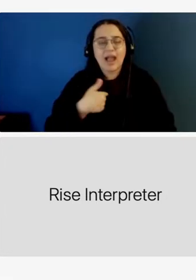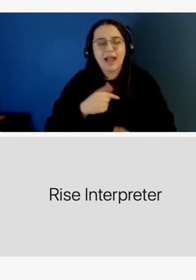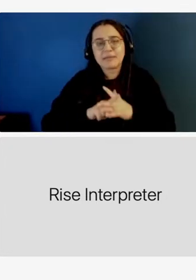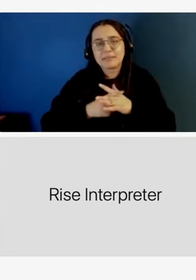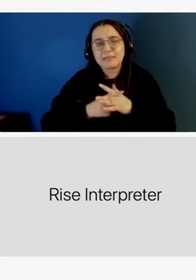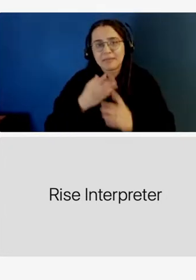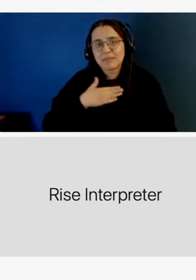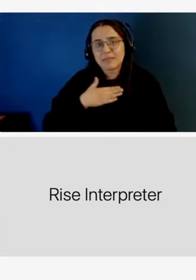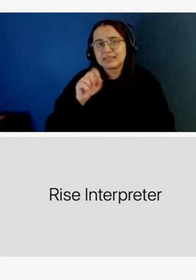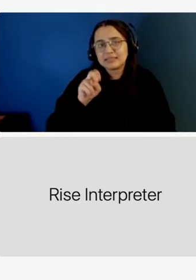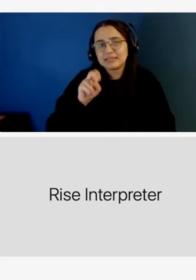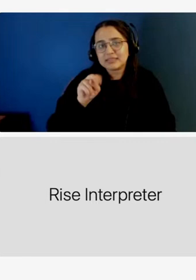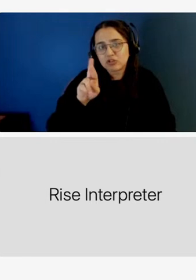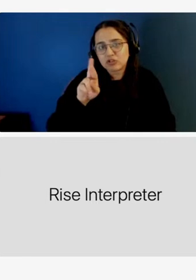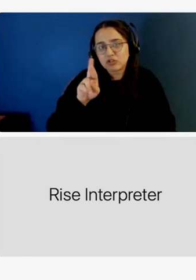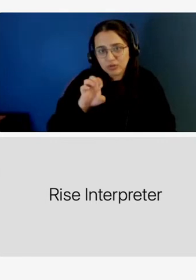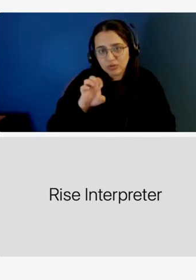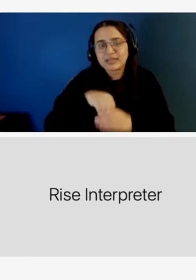Vista Roadrunner.